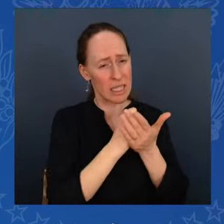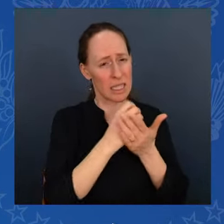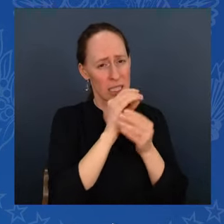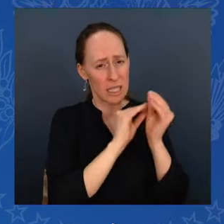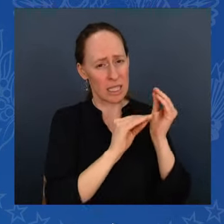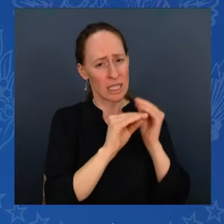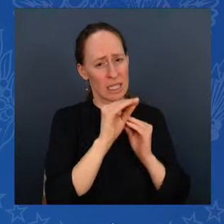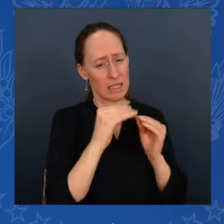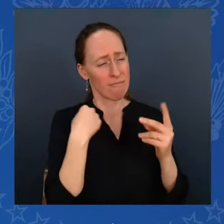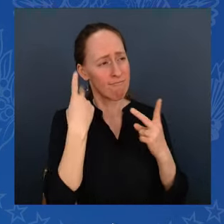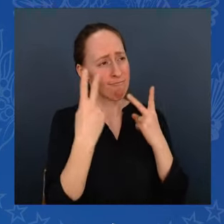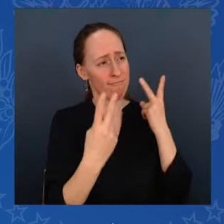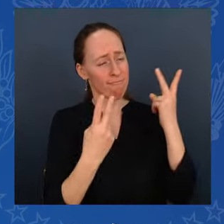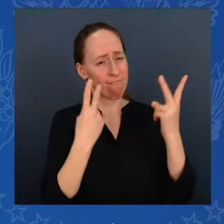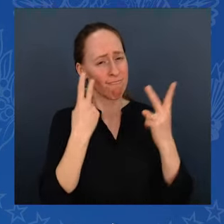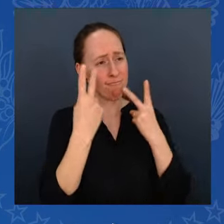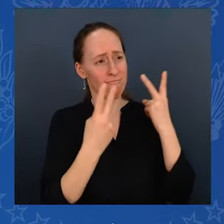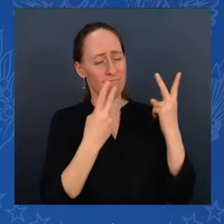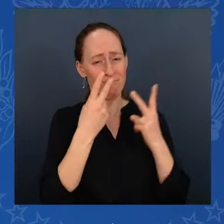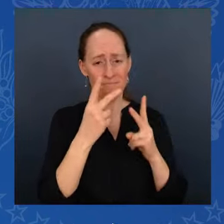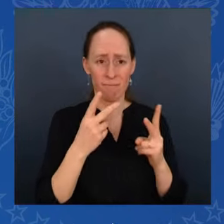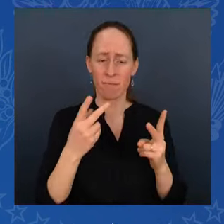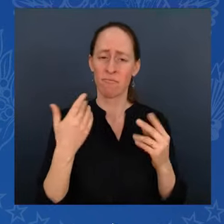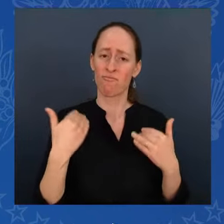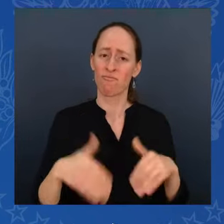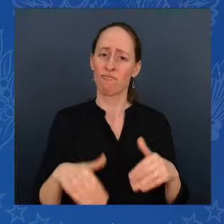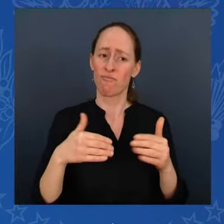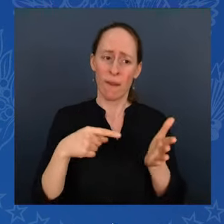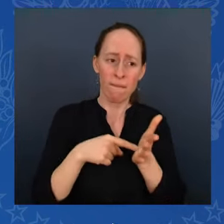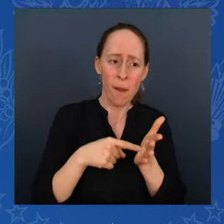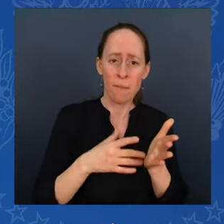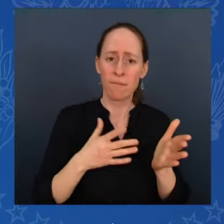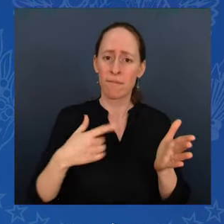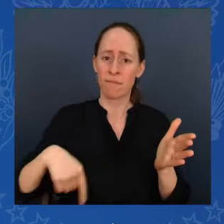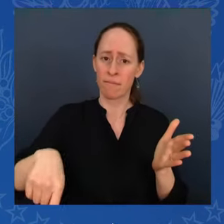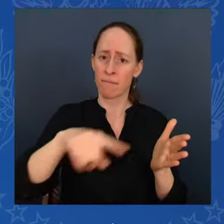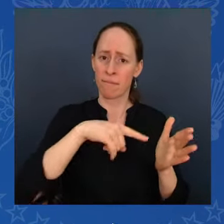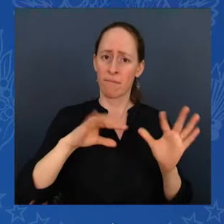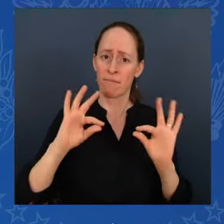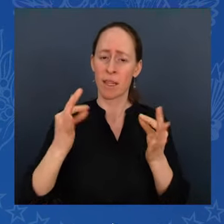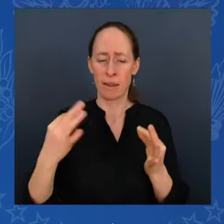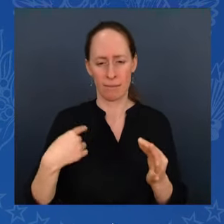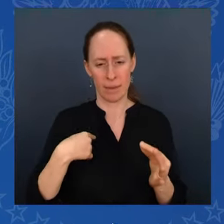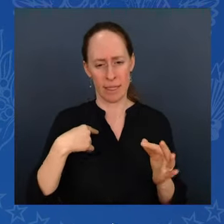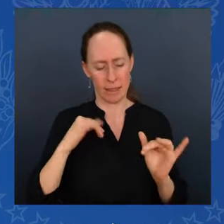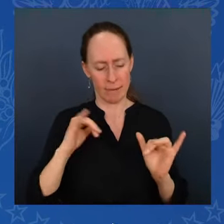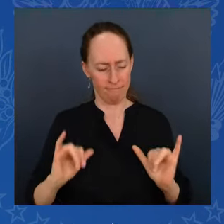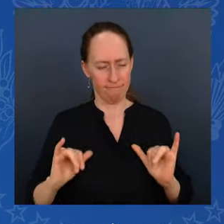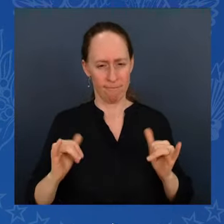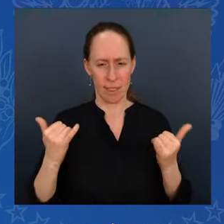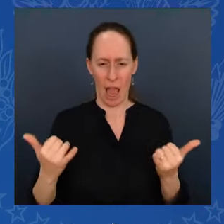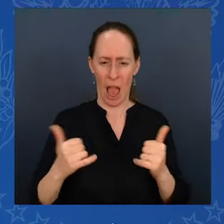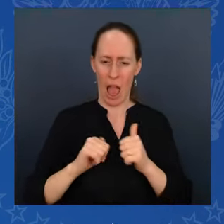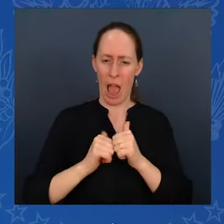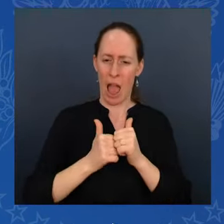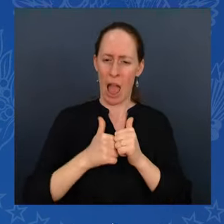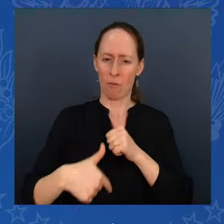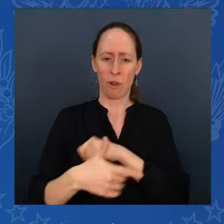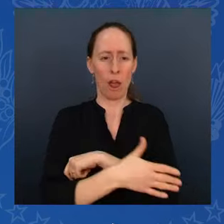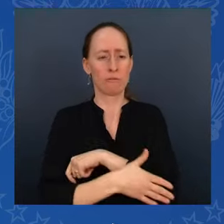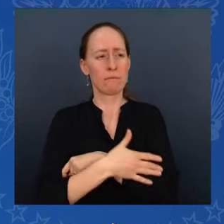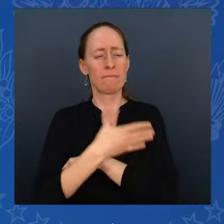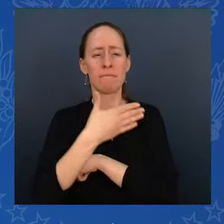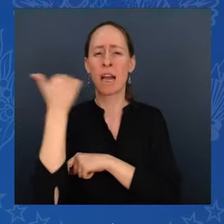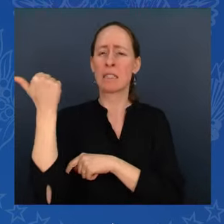can we be the leading country in the world without the best education system in the world and access to it? You and